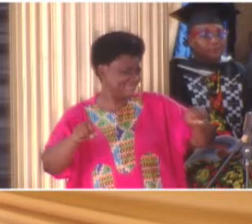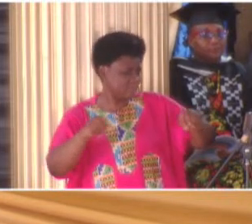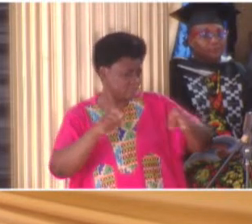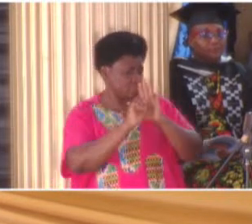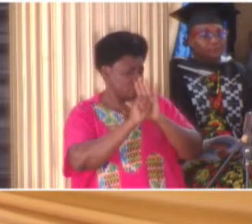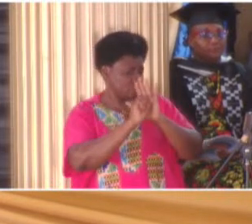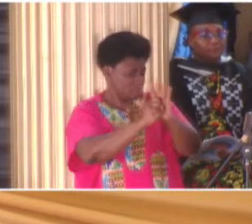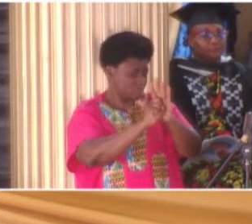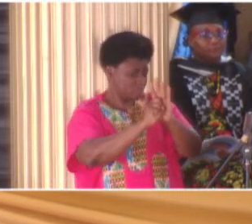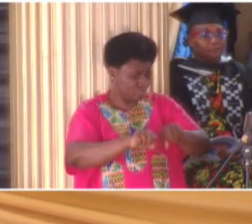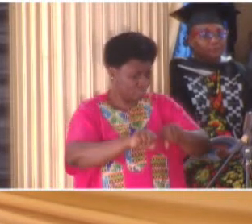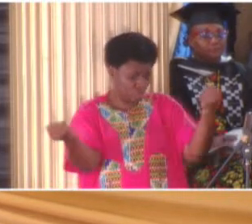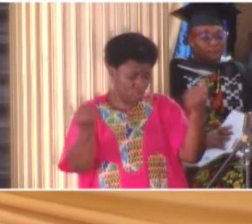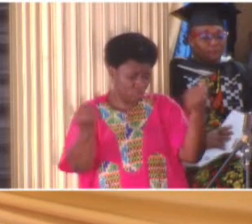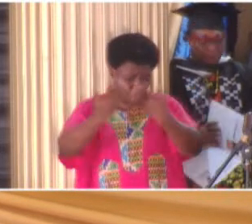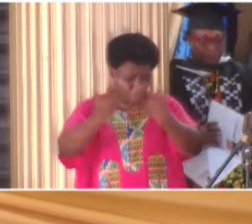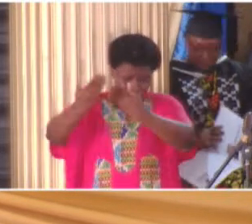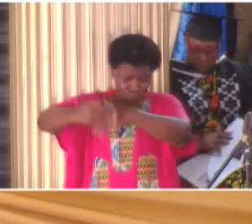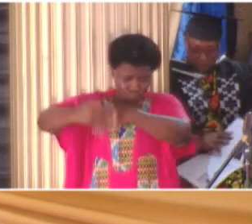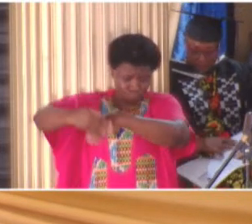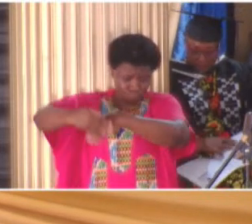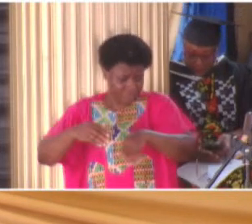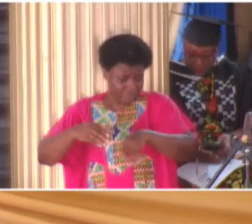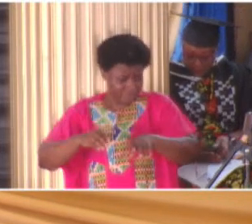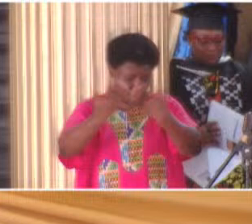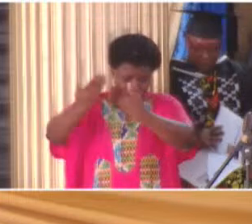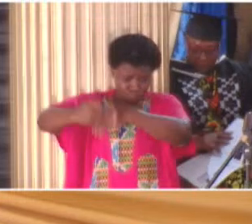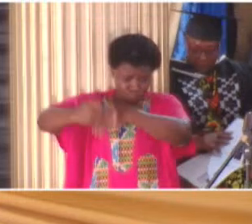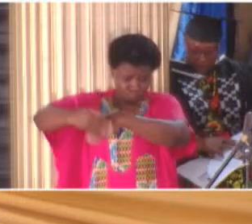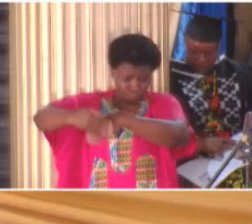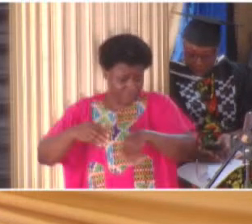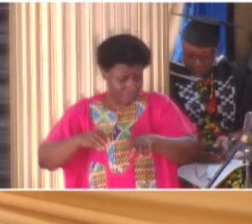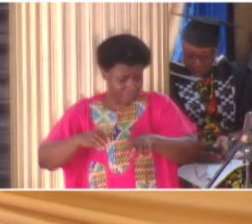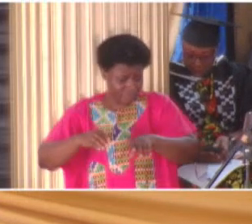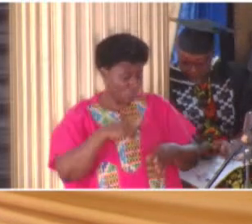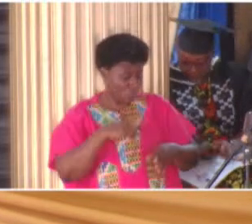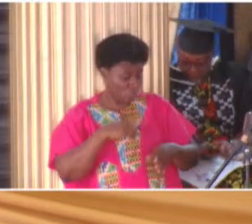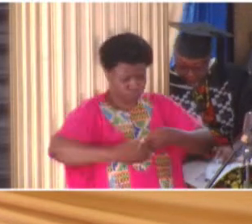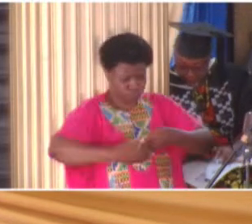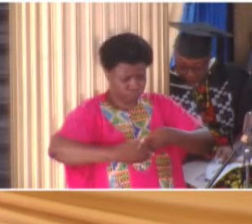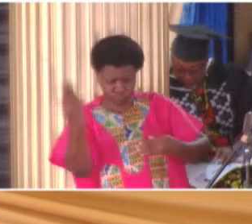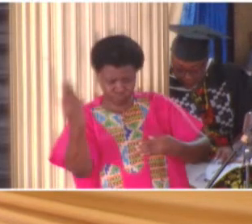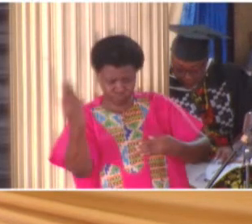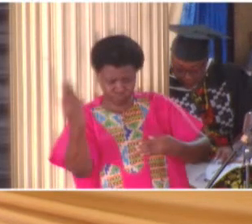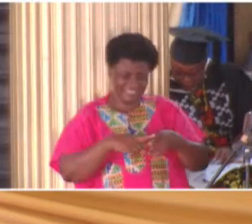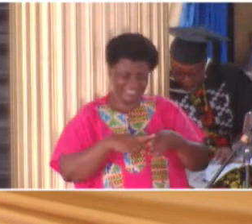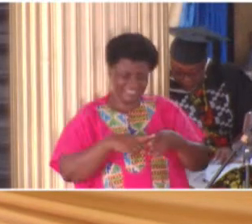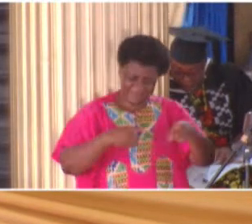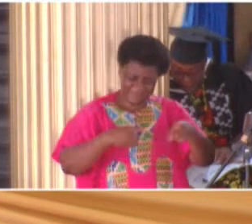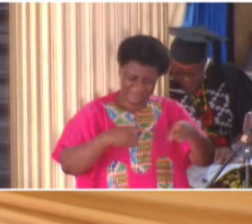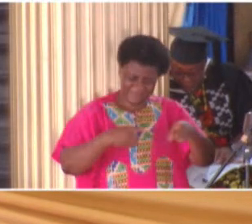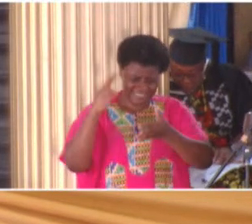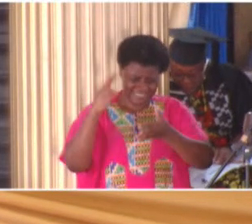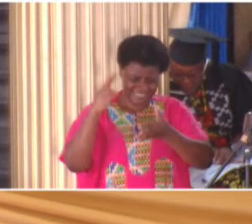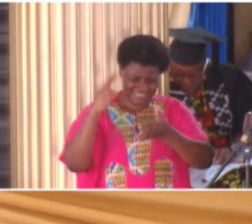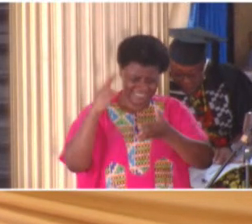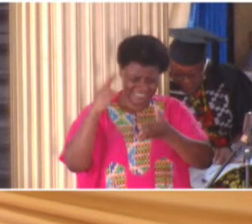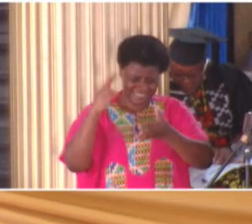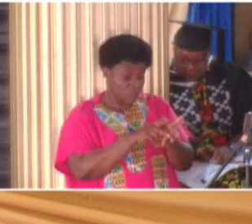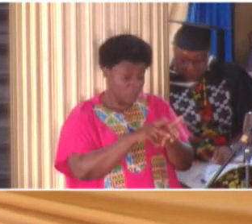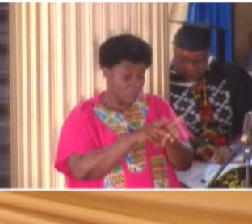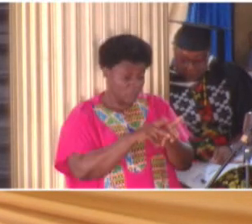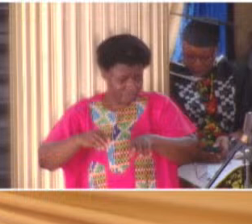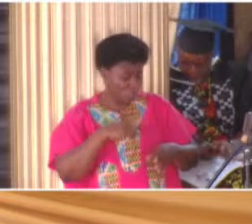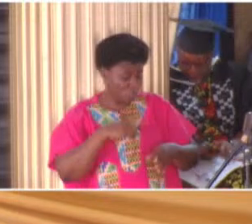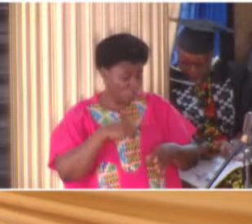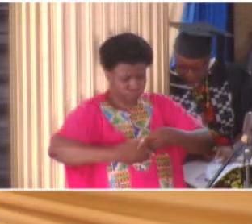of breaking barriers, of defying expectations, and of proving that where you start does not